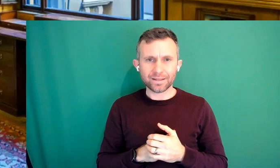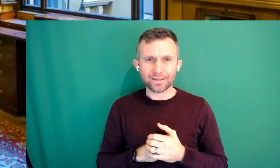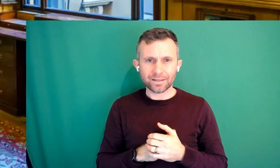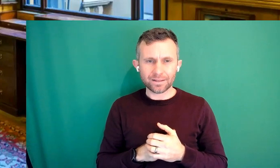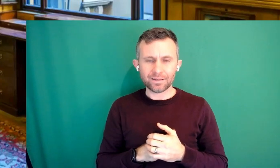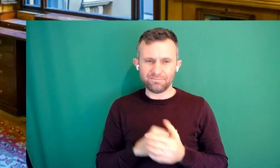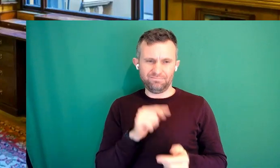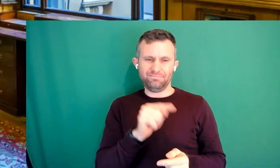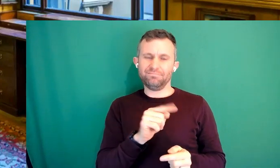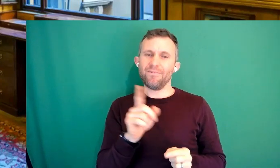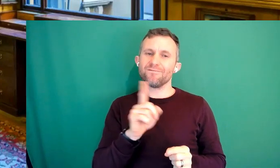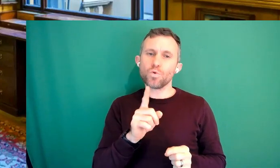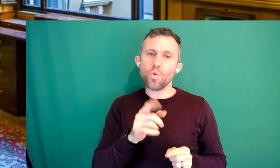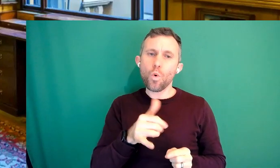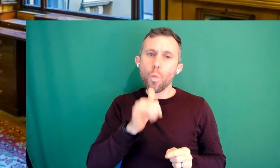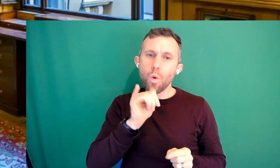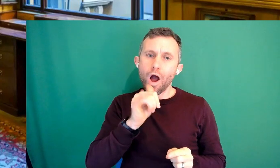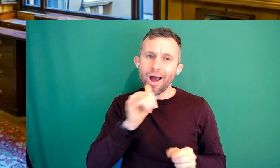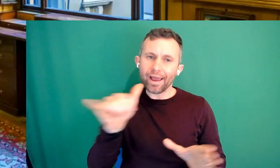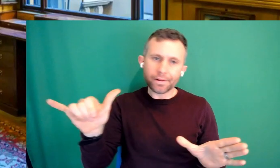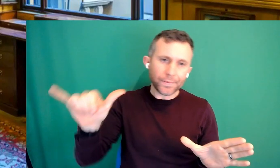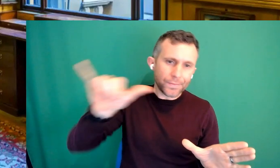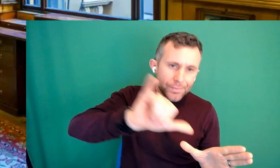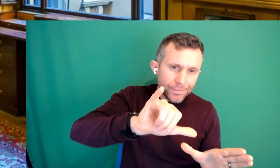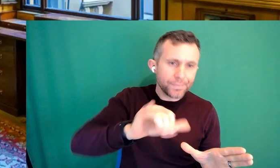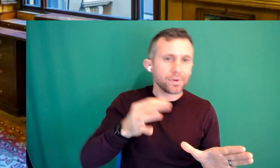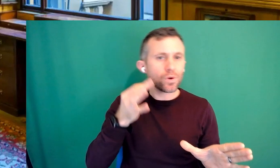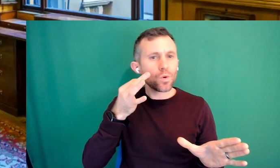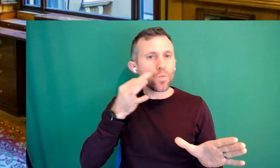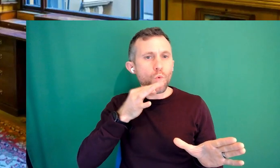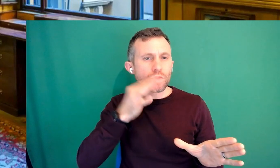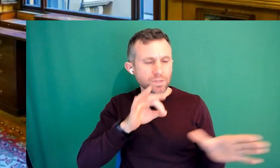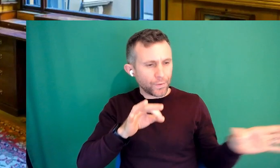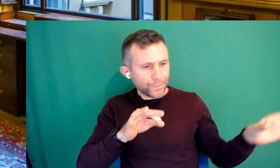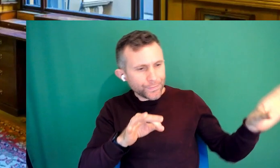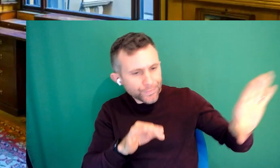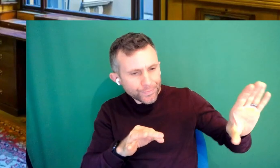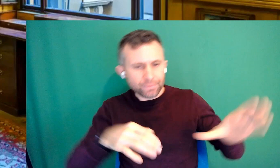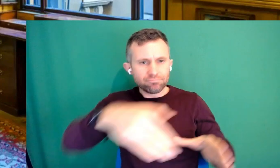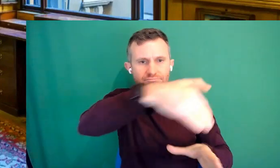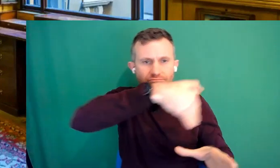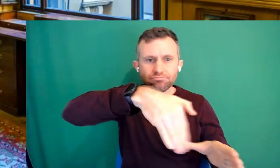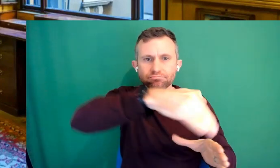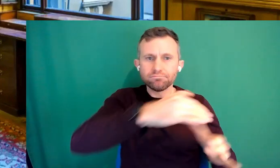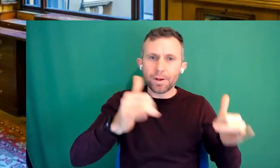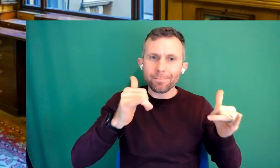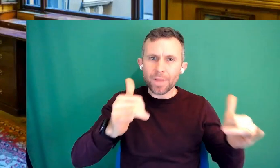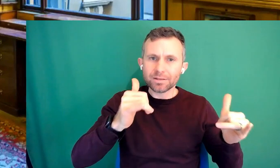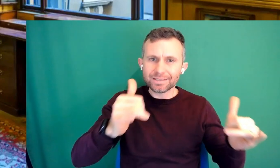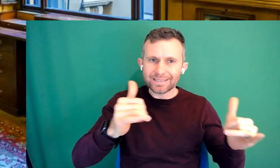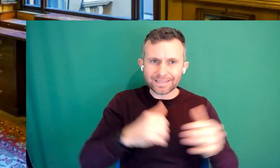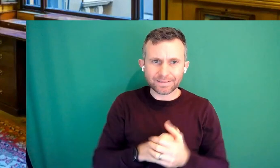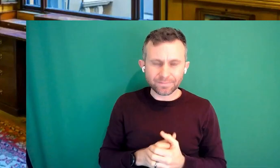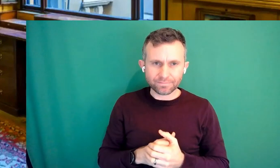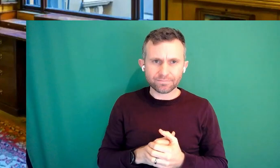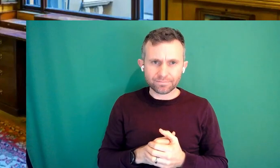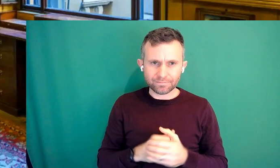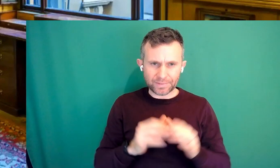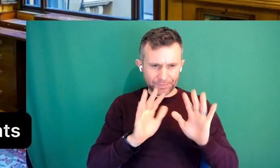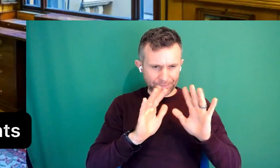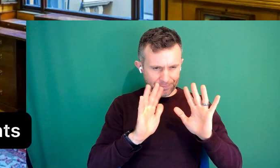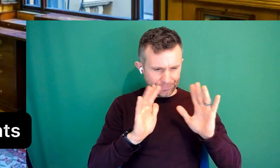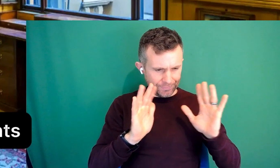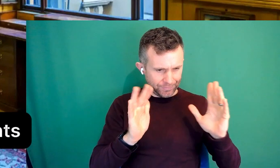Now, this is the breakfast room, Soane's favorite room in the museum. The yellow paint on the walls